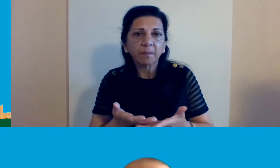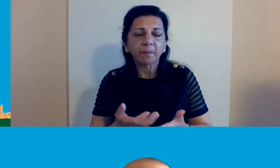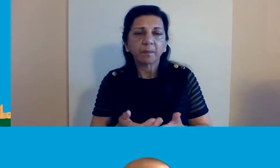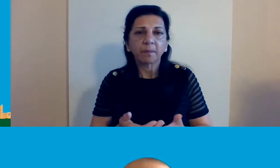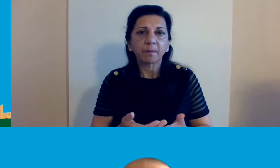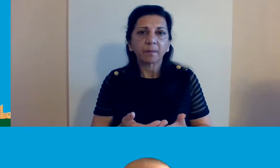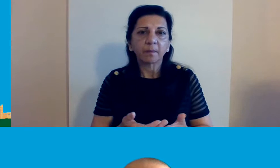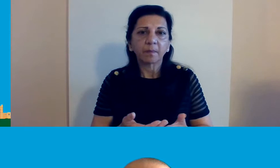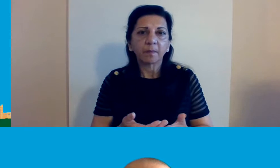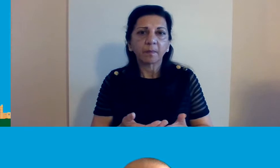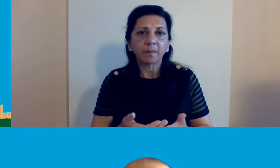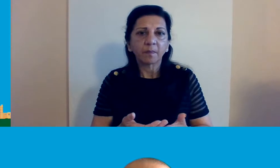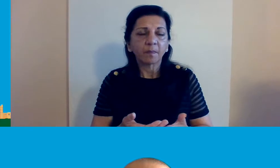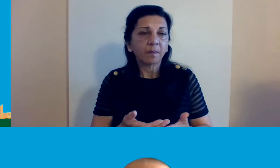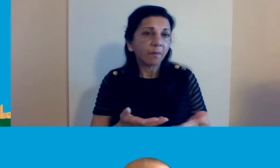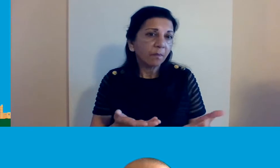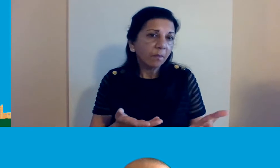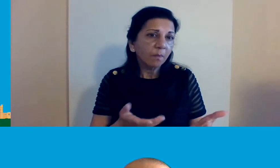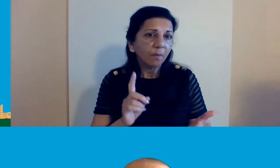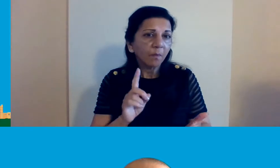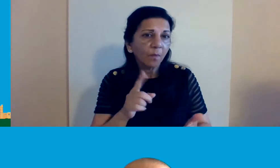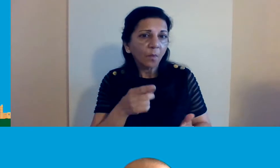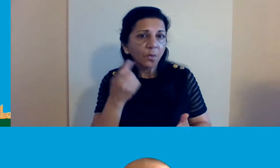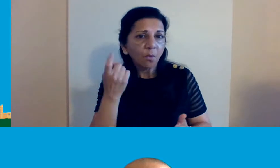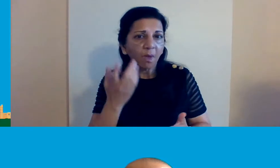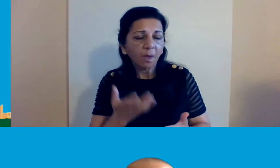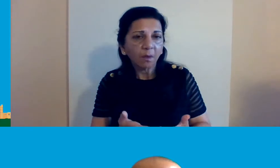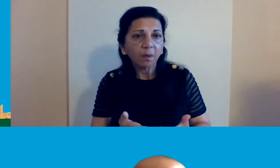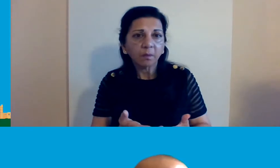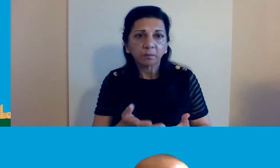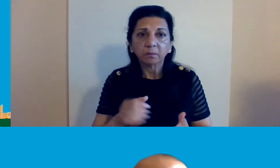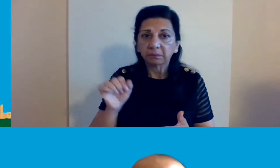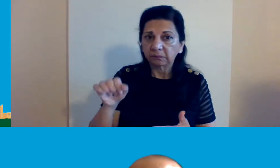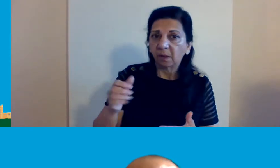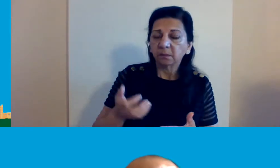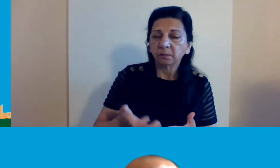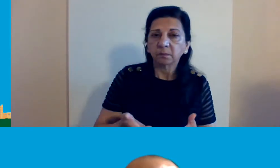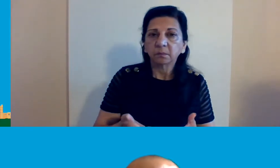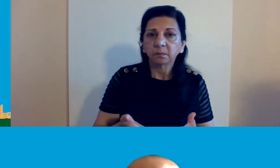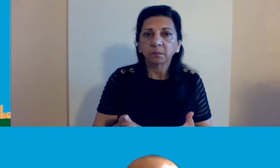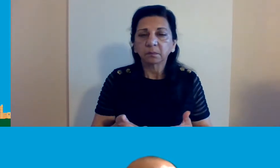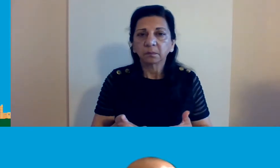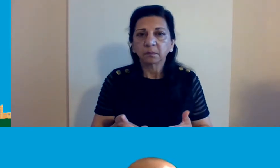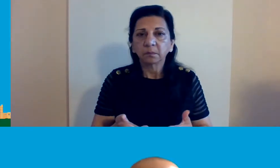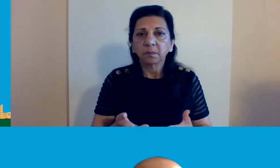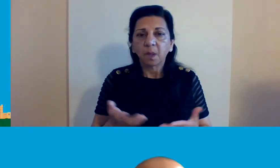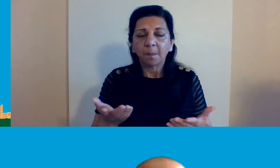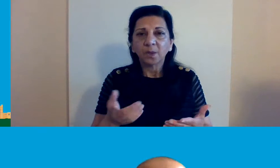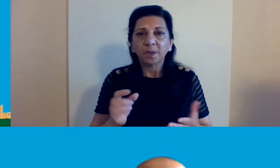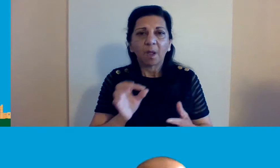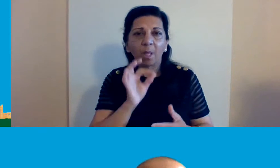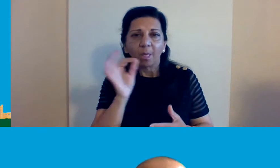Sean as to whether it'd be really helpful to get some public health colleagues on as well. Yeah. Because some broader questions